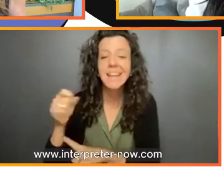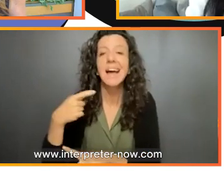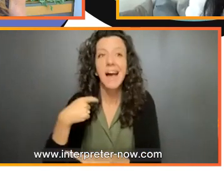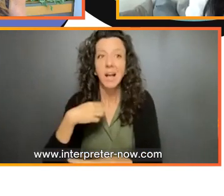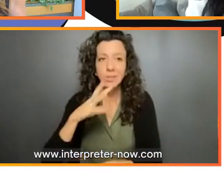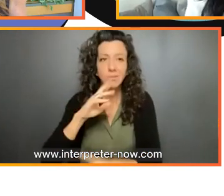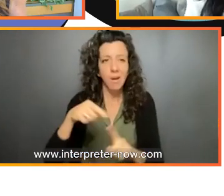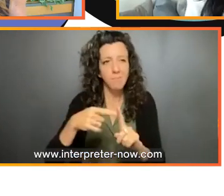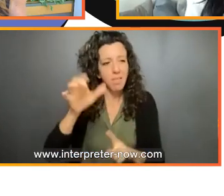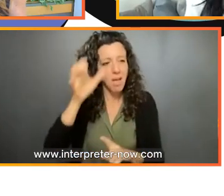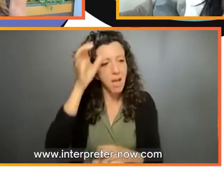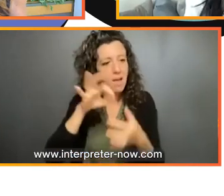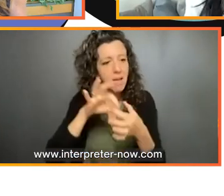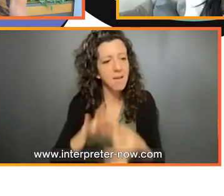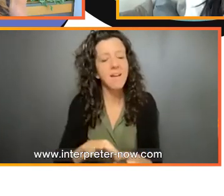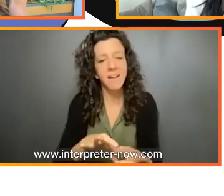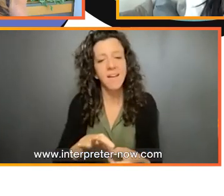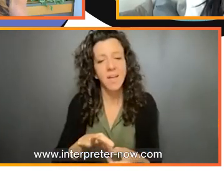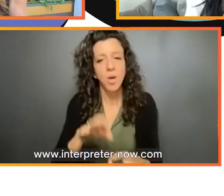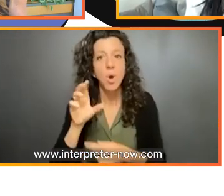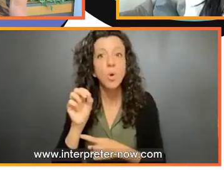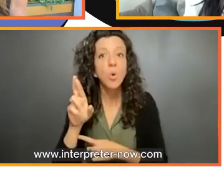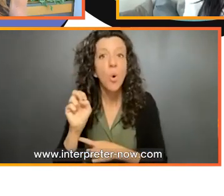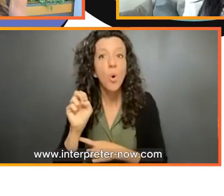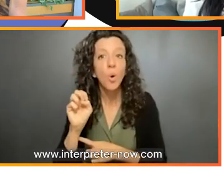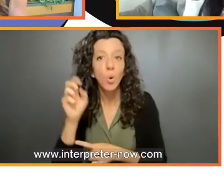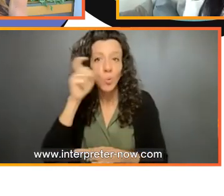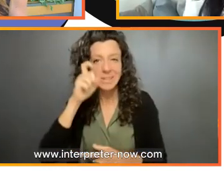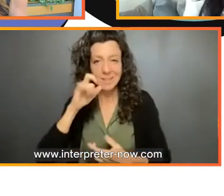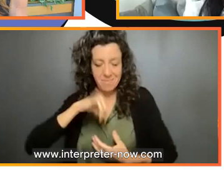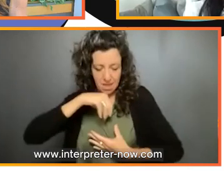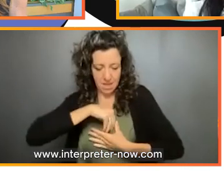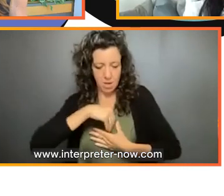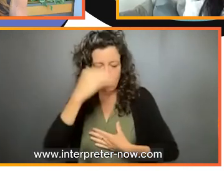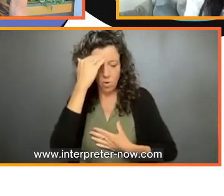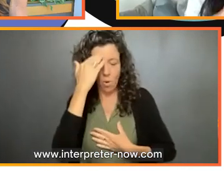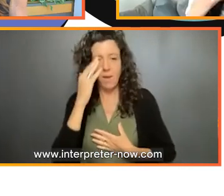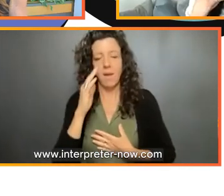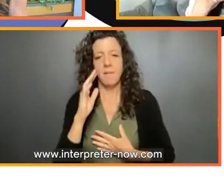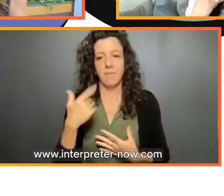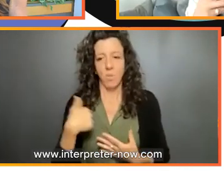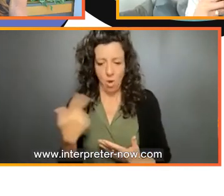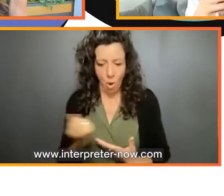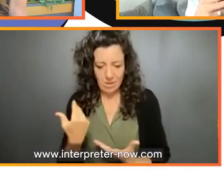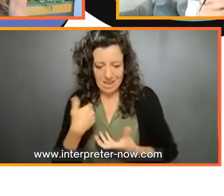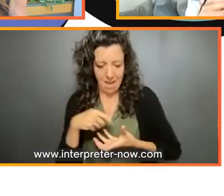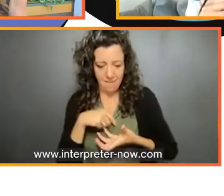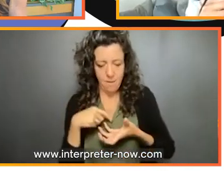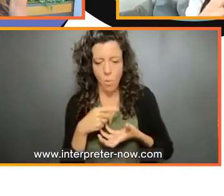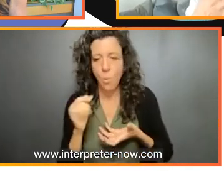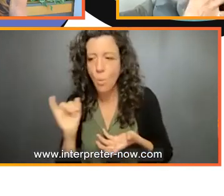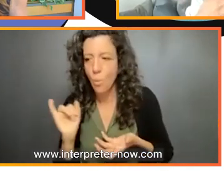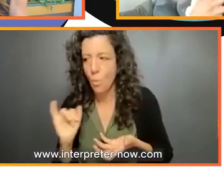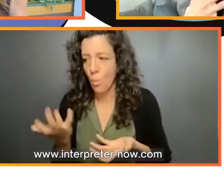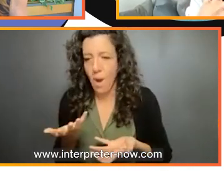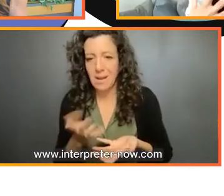book, I talk about the concept of core wisdom, which is the inner knowing we hold around what